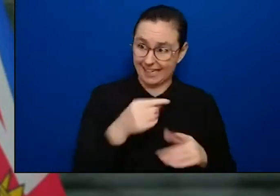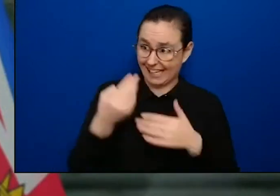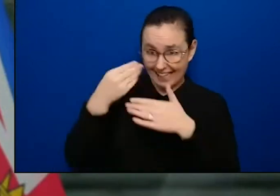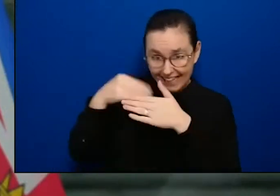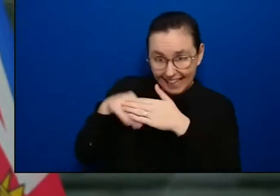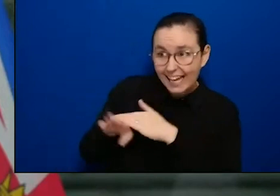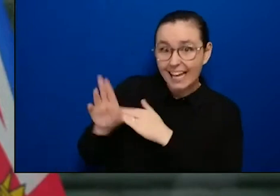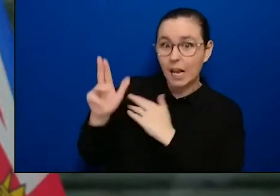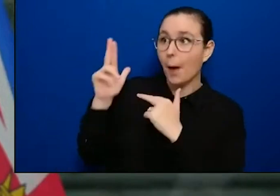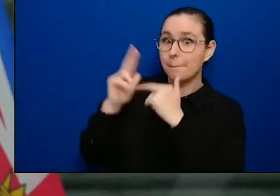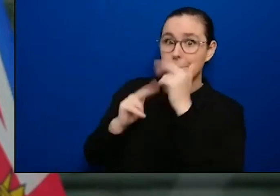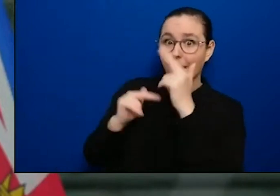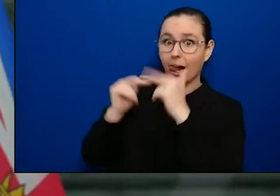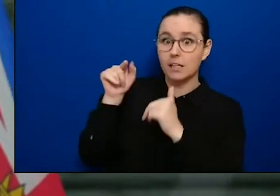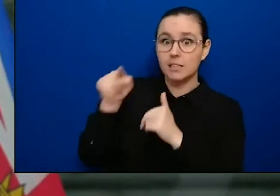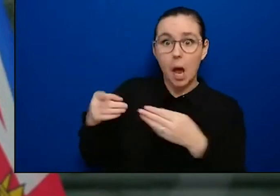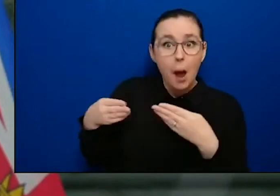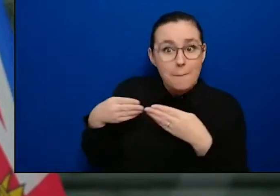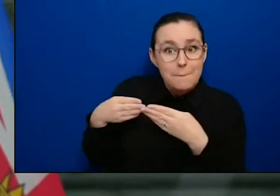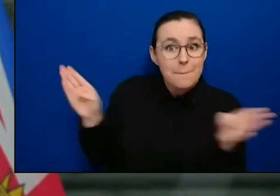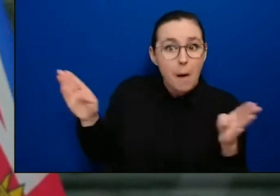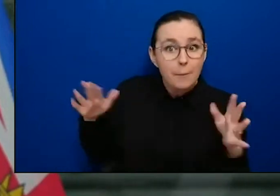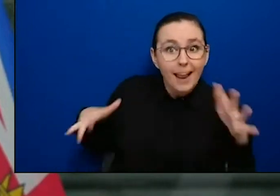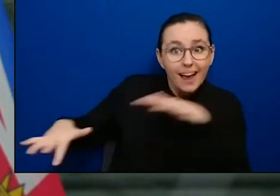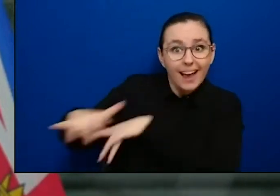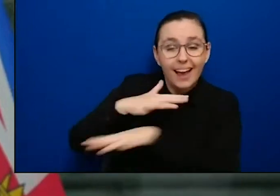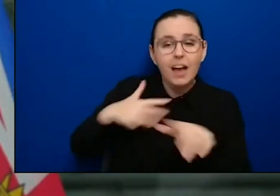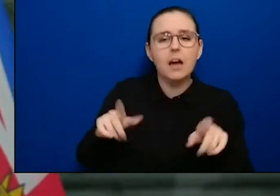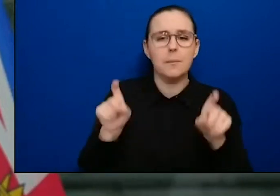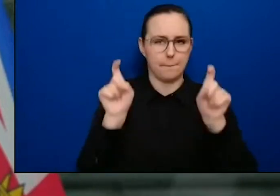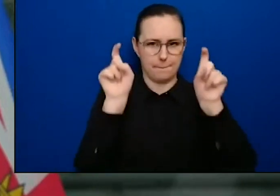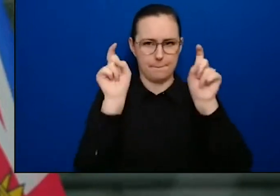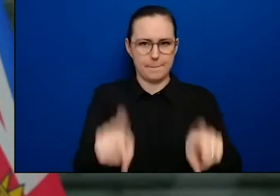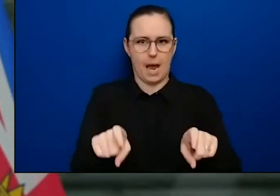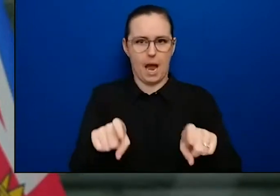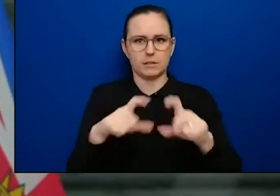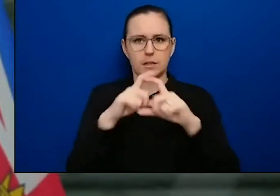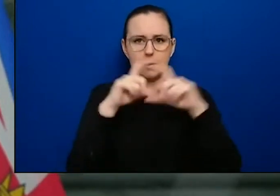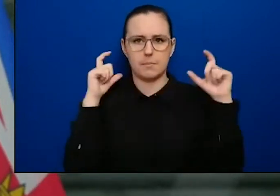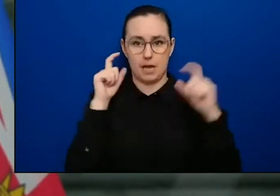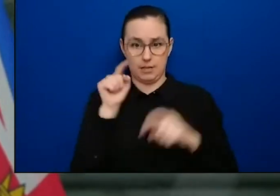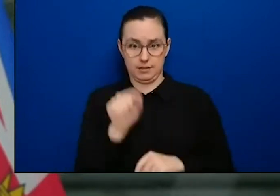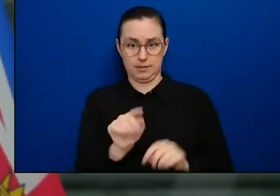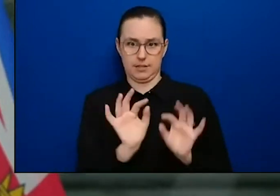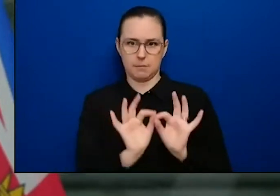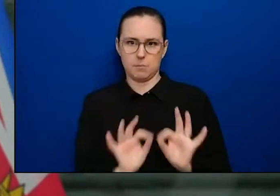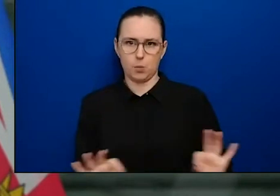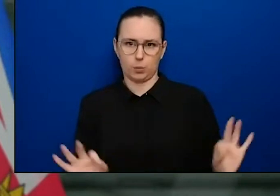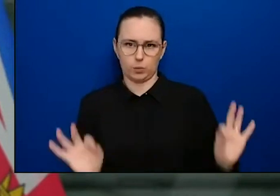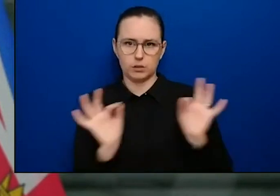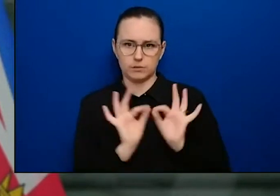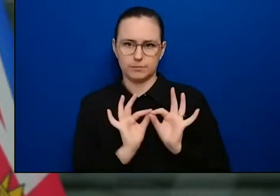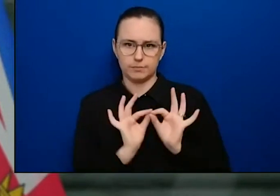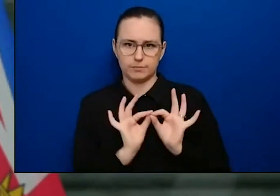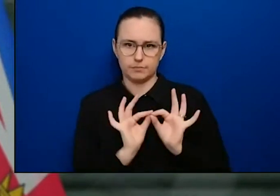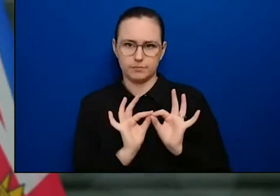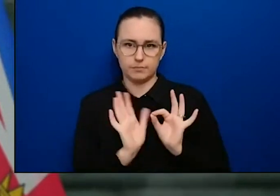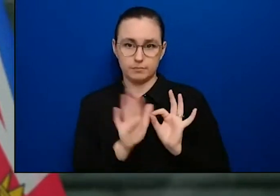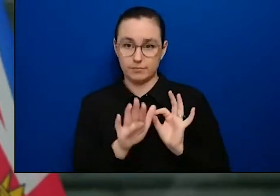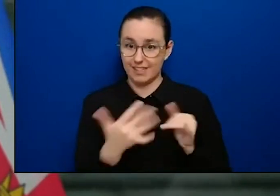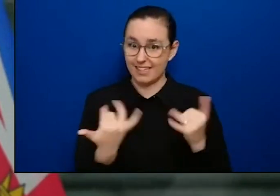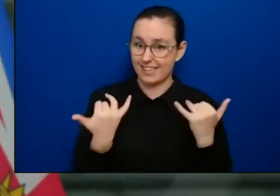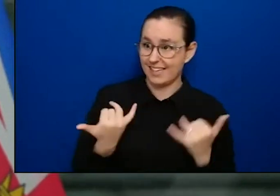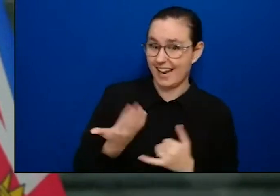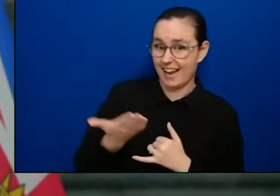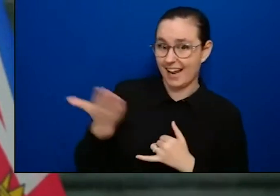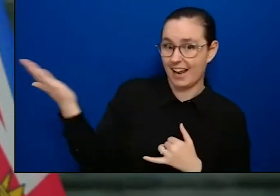we've seen that around the world as people are dealing with this new potentially increased transmissible variant. It's